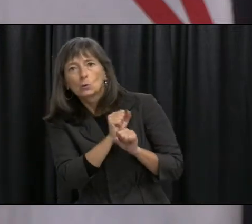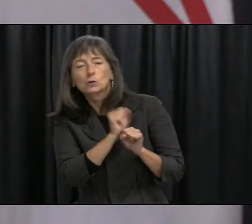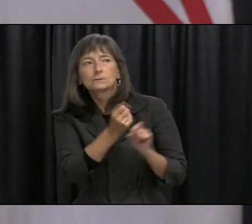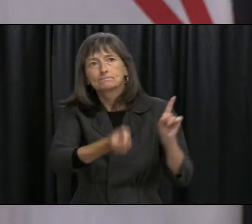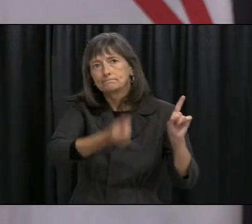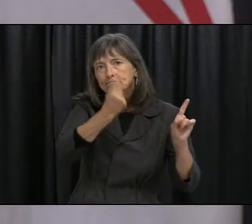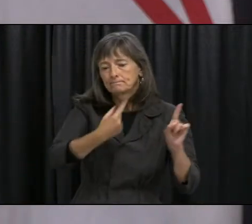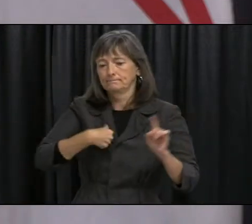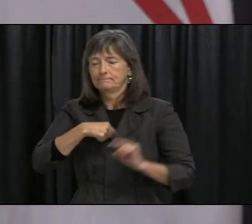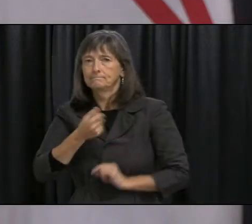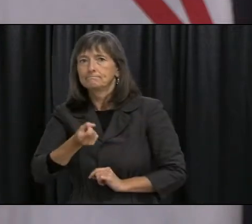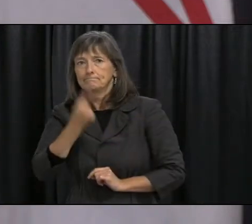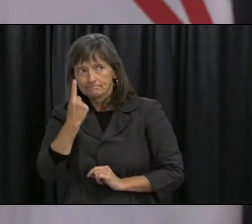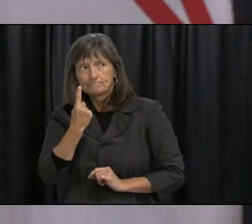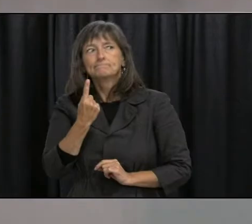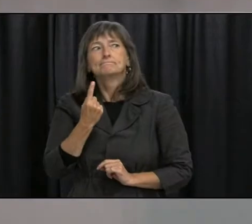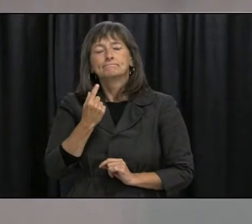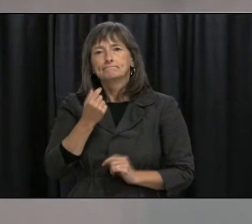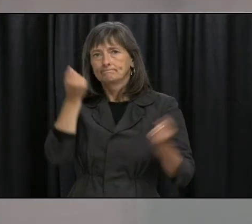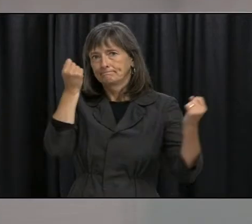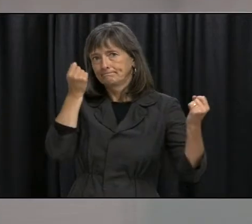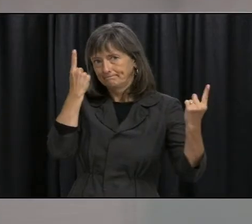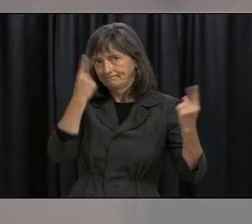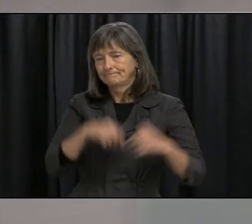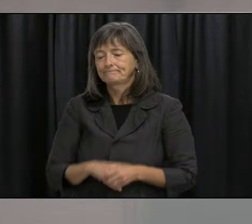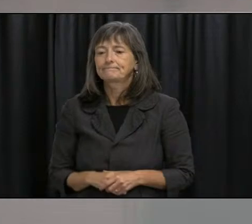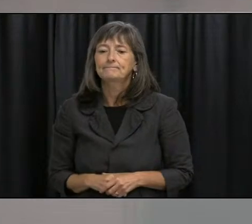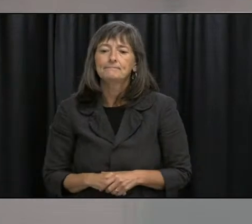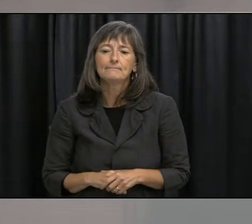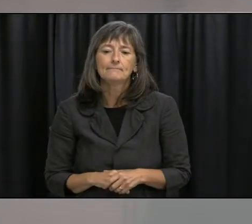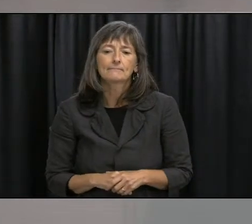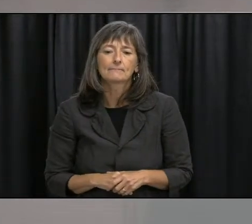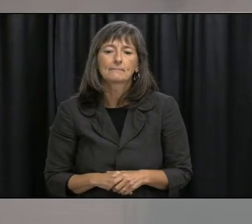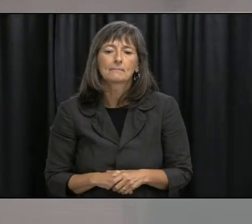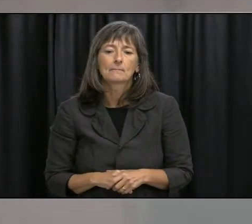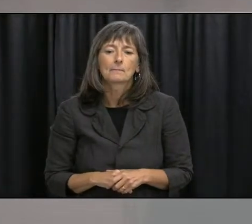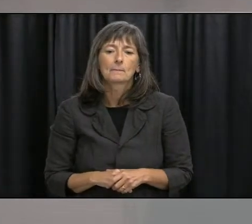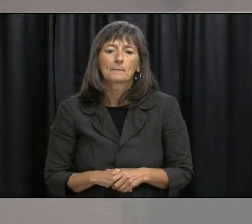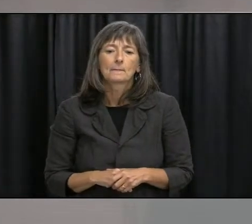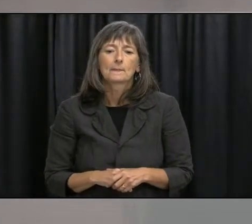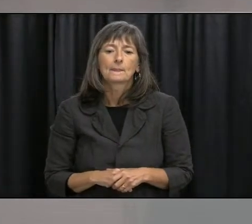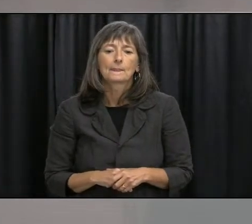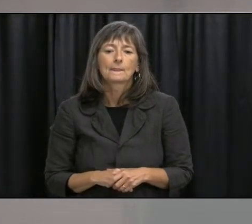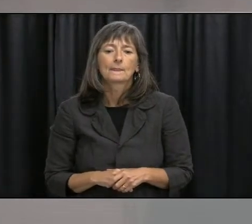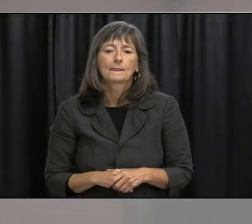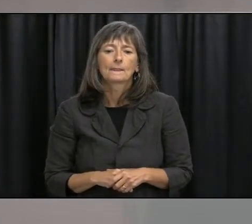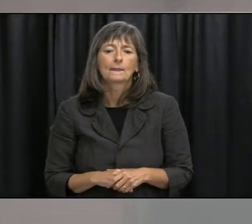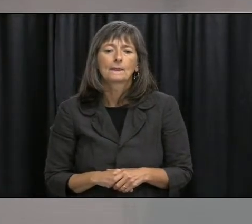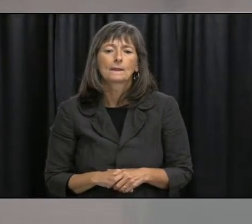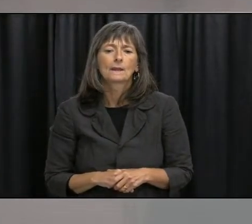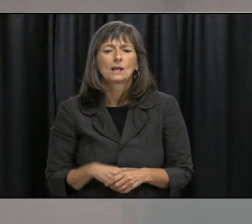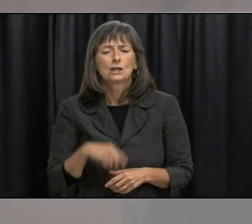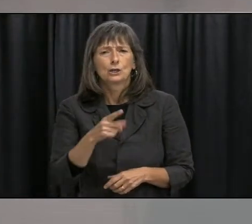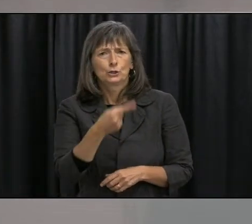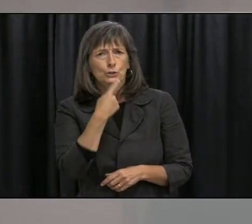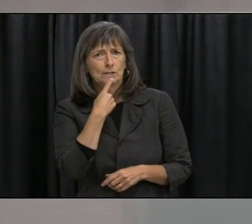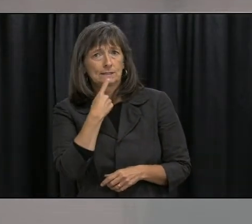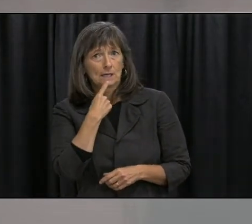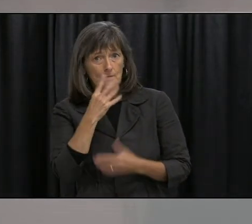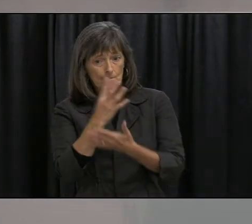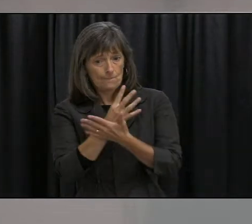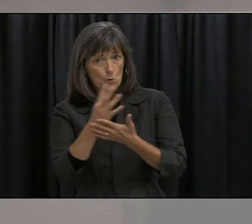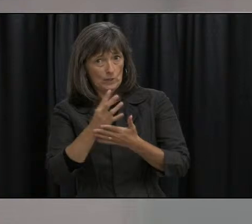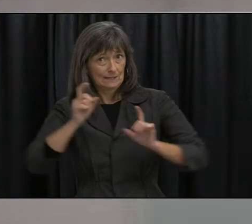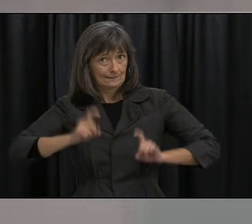now. Okay, and I was also wondering, you say this is a 4-week trial. Assuming it